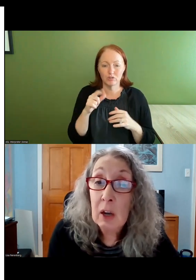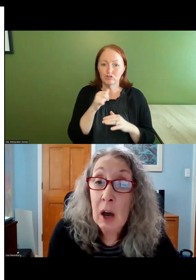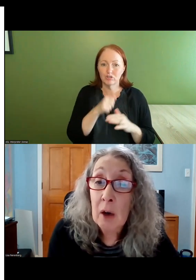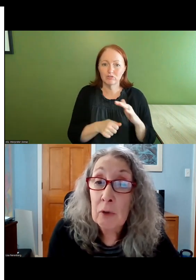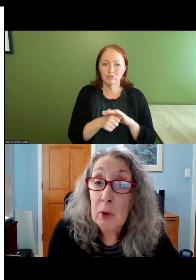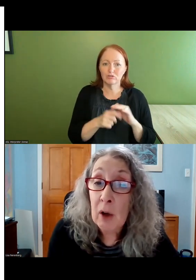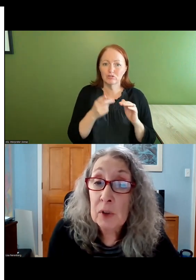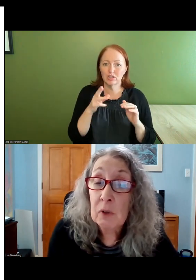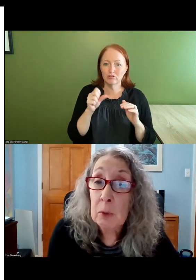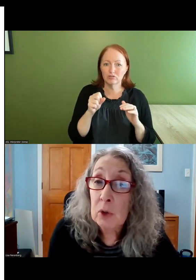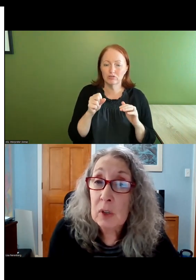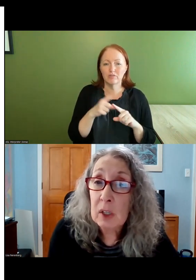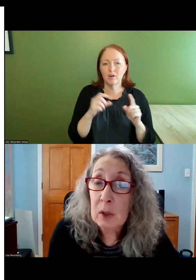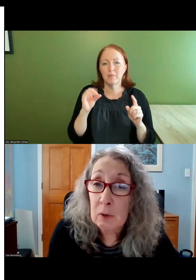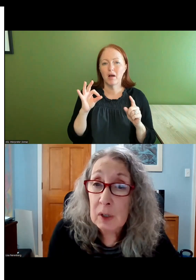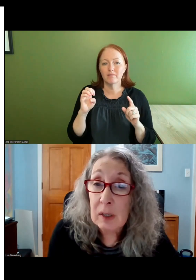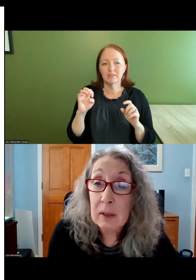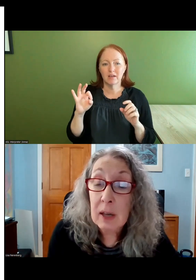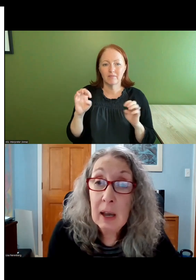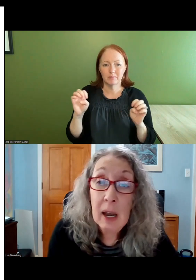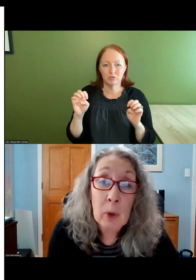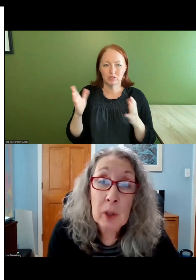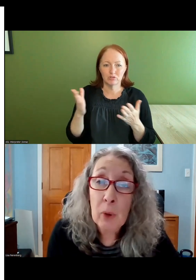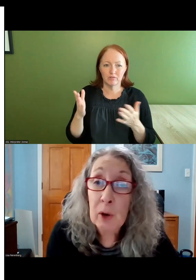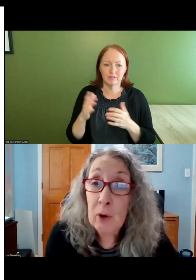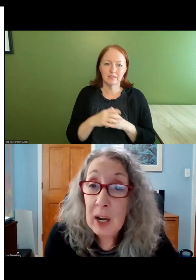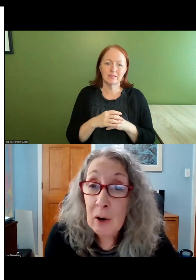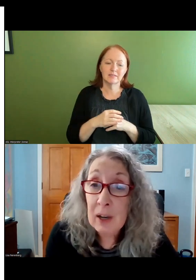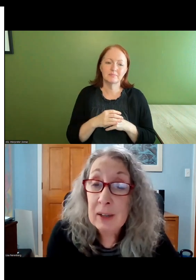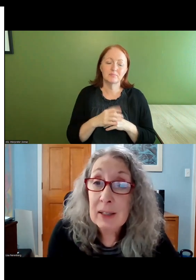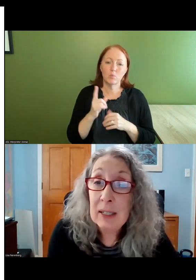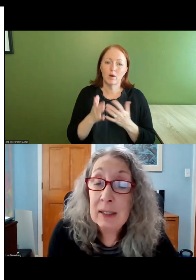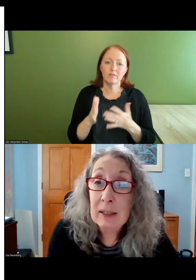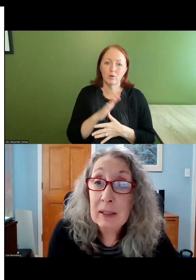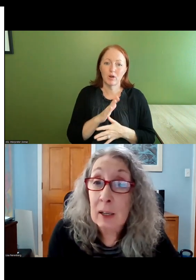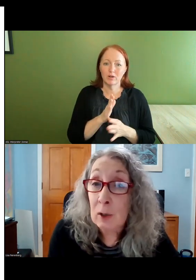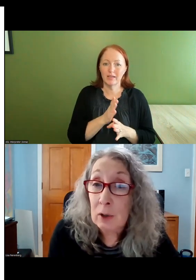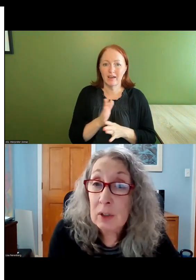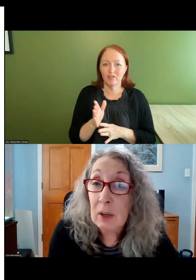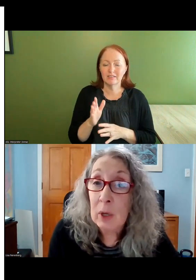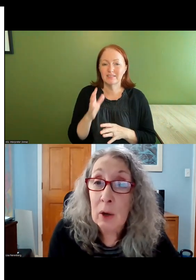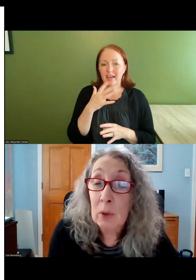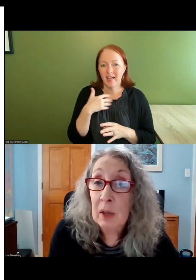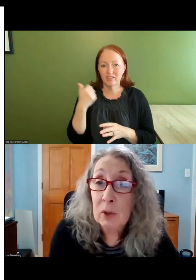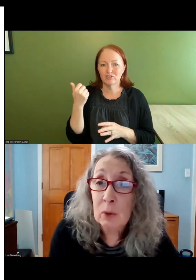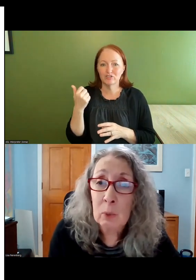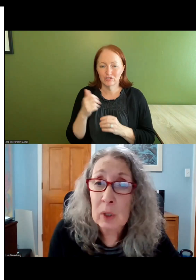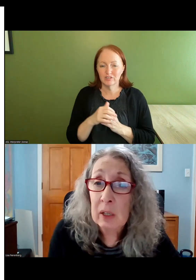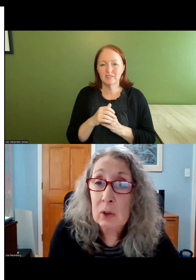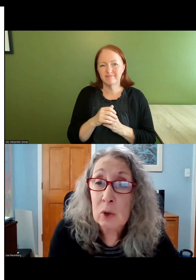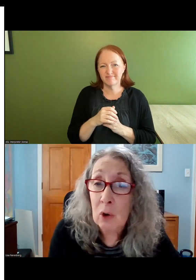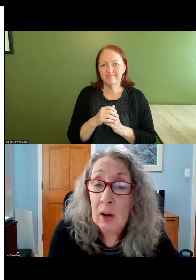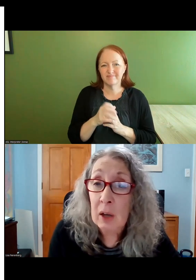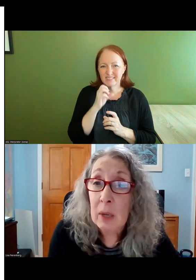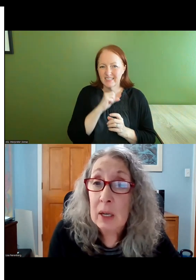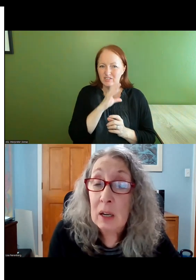shelters from the Office of Emergency Services. And one of their priority areas is elders. And we know that that's a